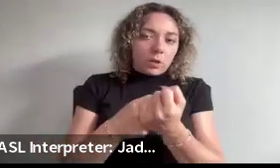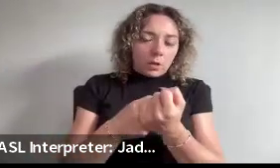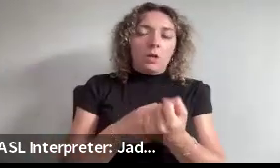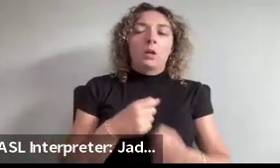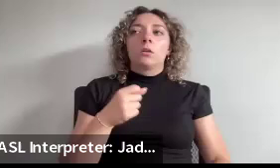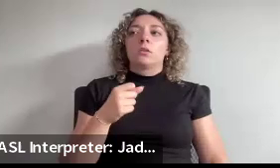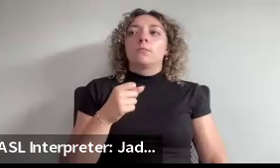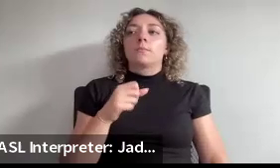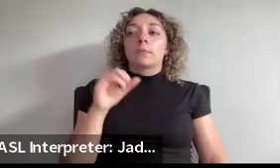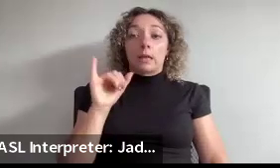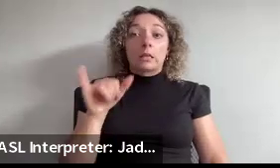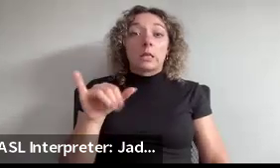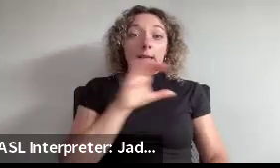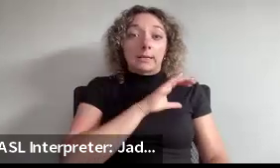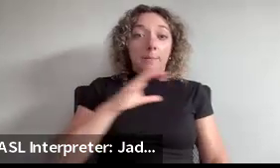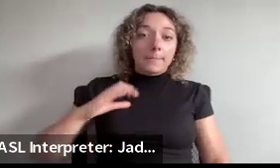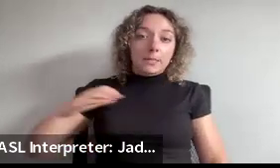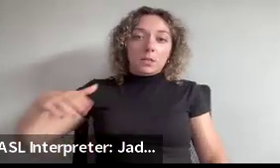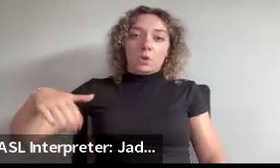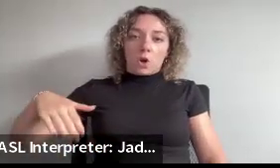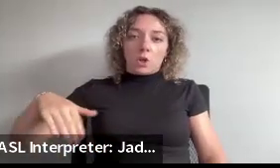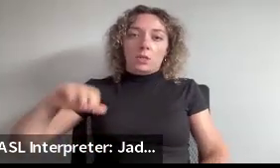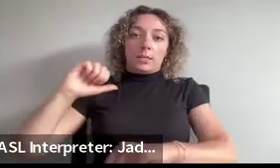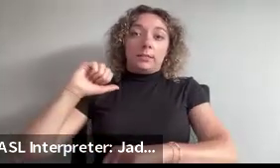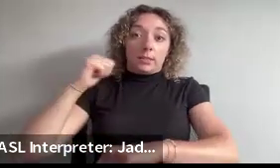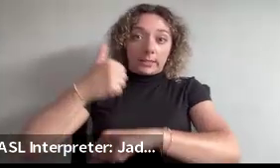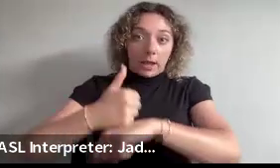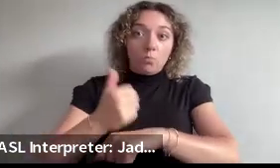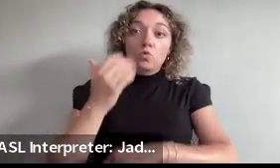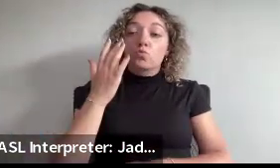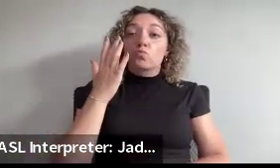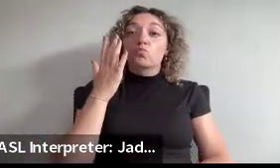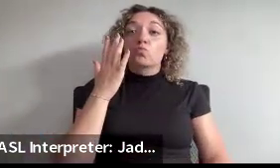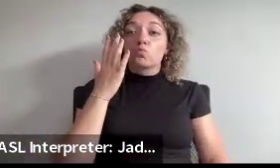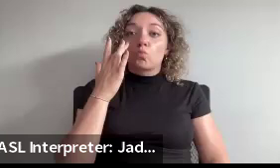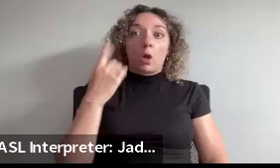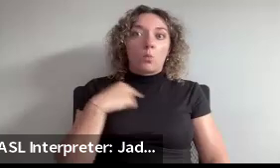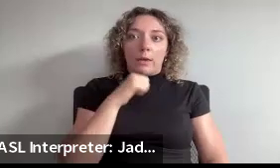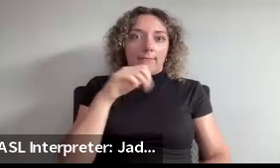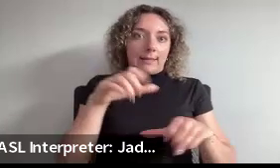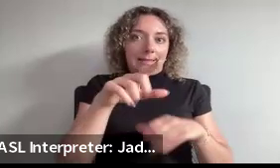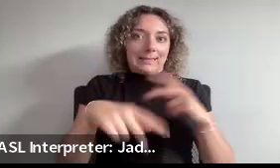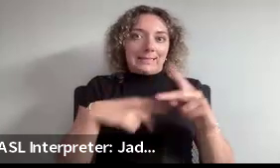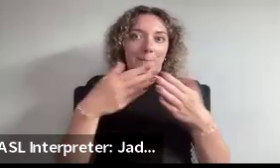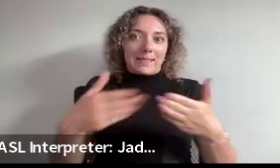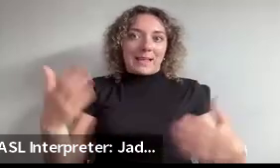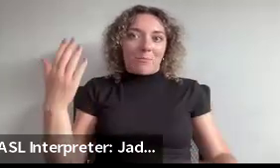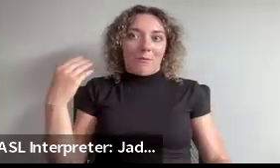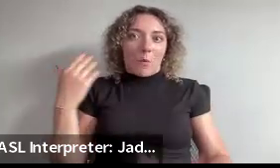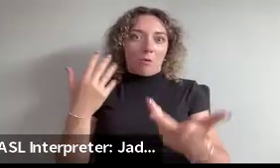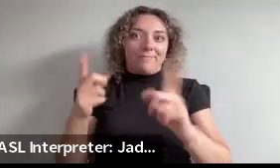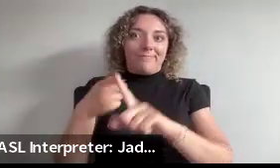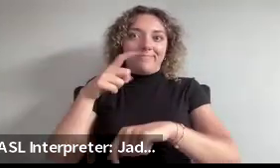And this committee has not yet been established because, again, we haven't done this type of fee before, but it will be made up